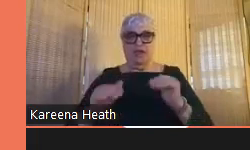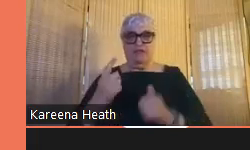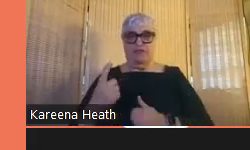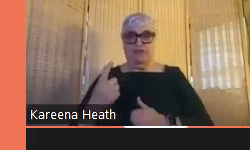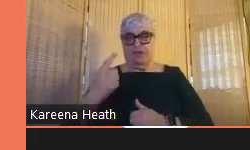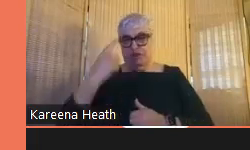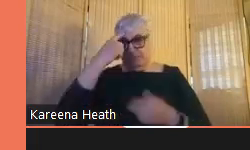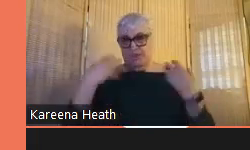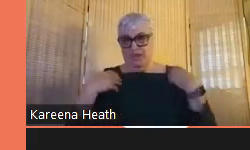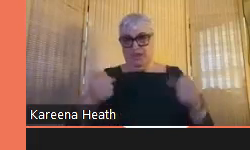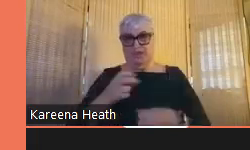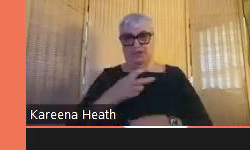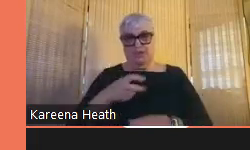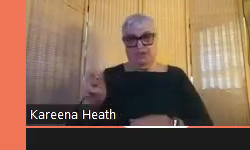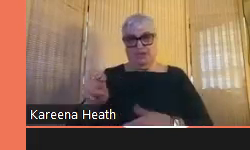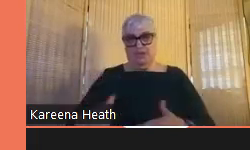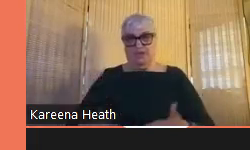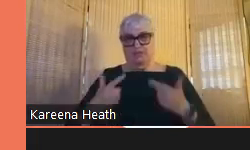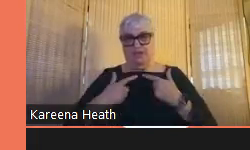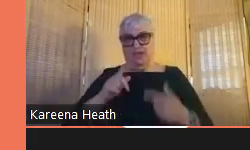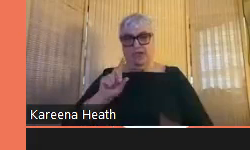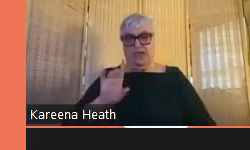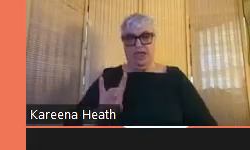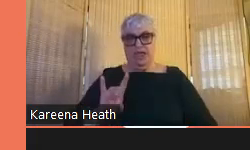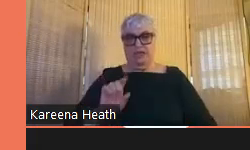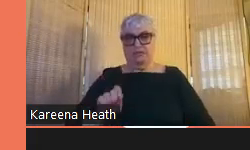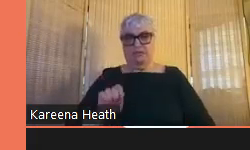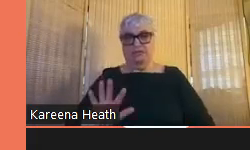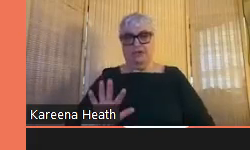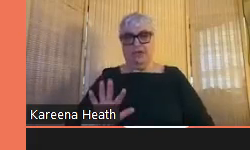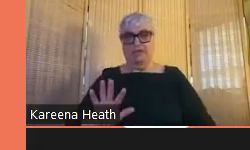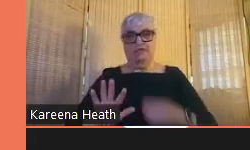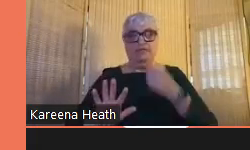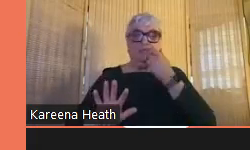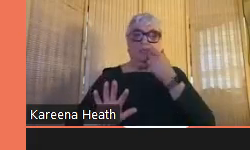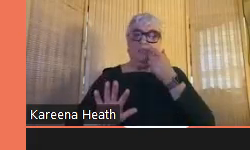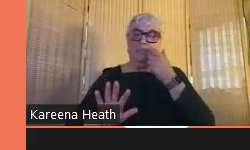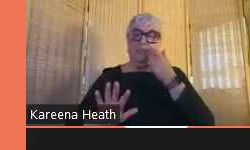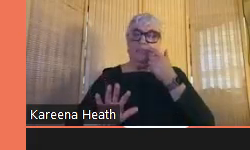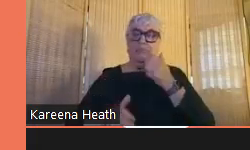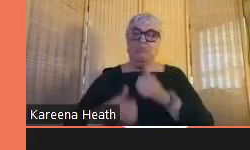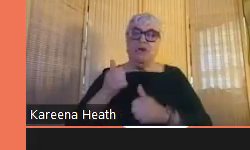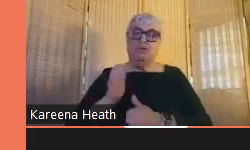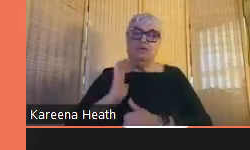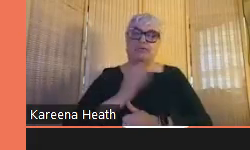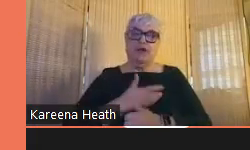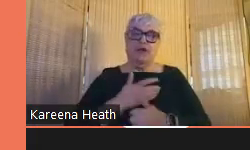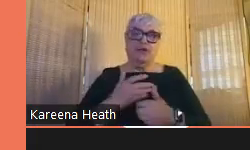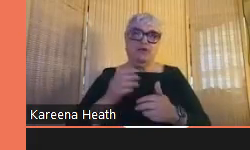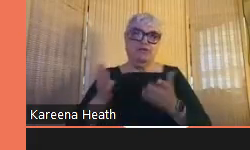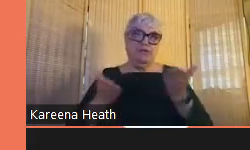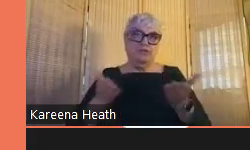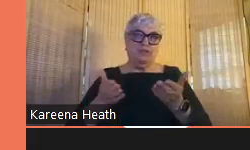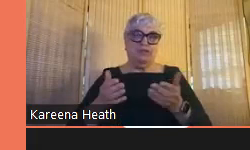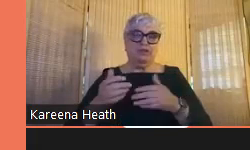health transitional living homes, which are part 8.5. The majority of our services in this chapter